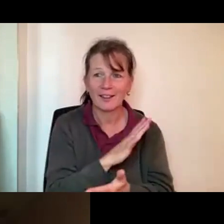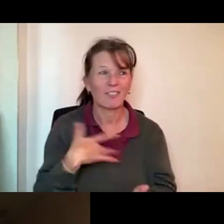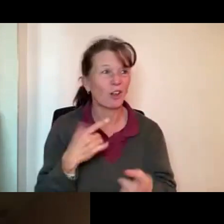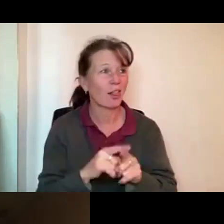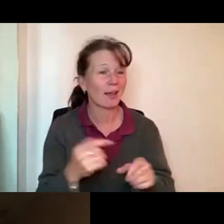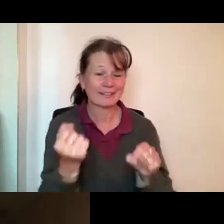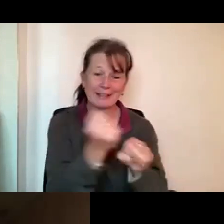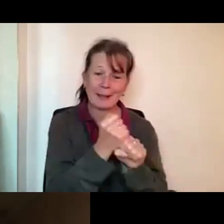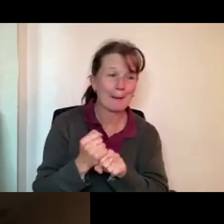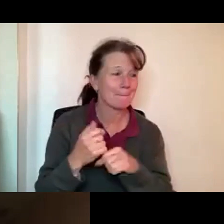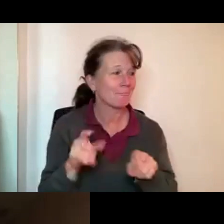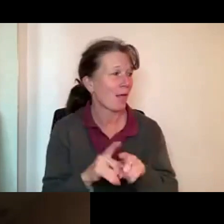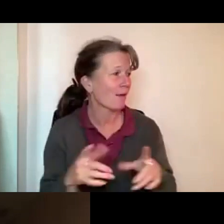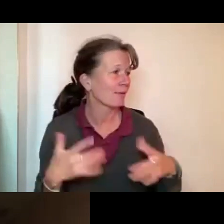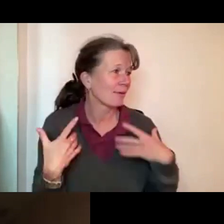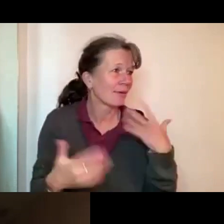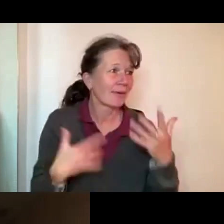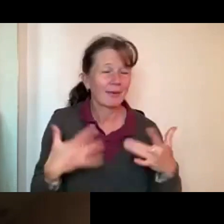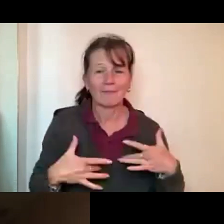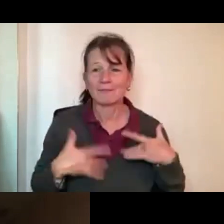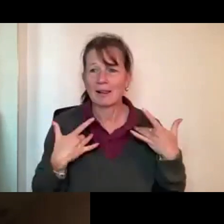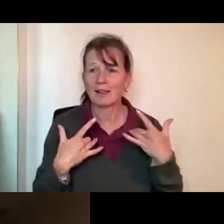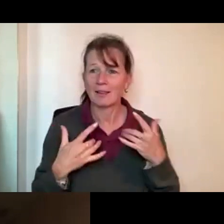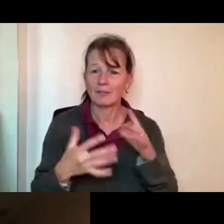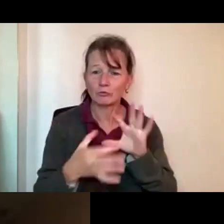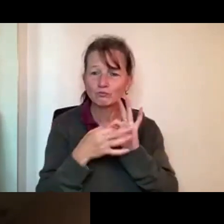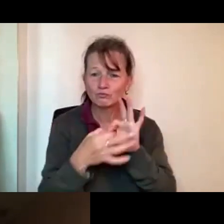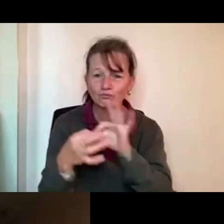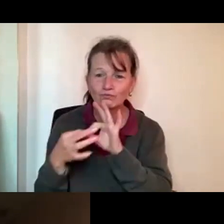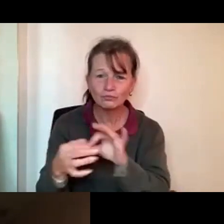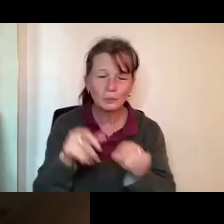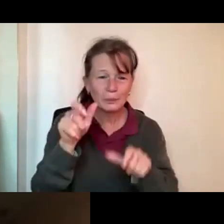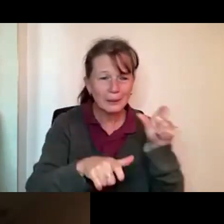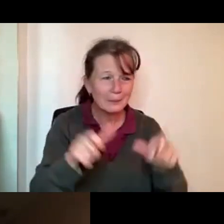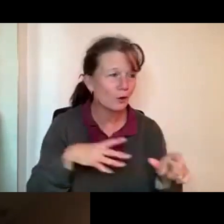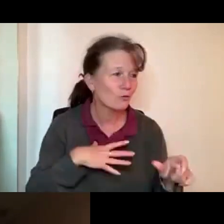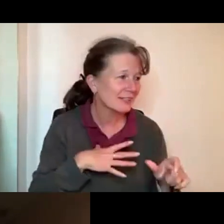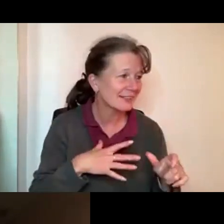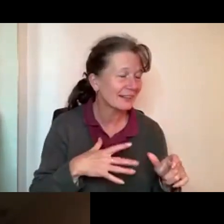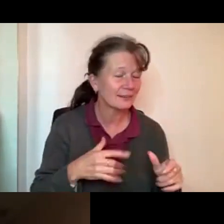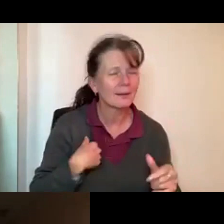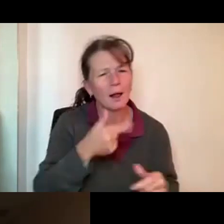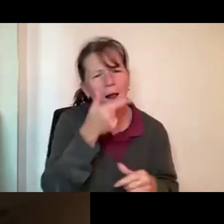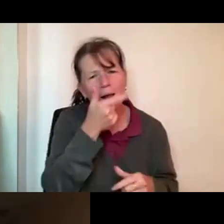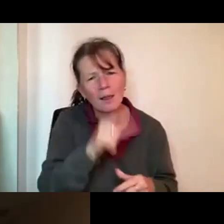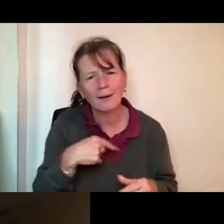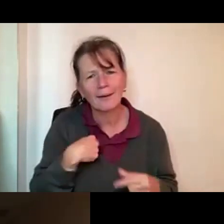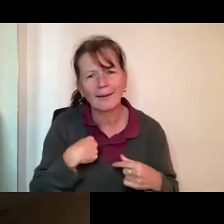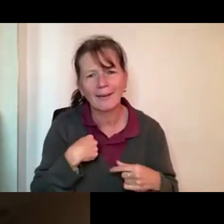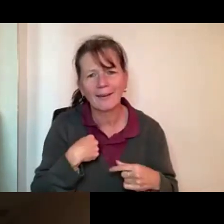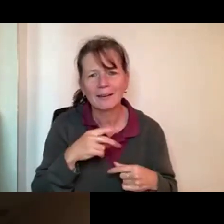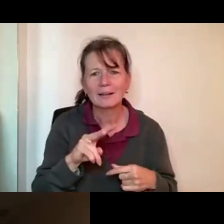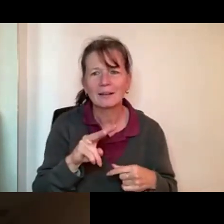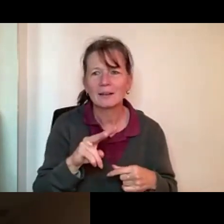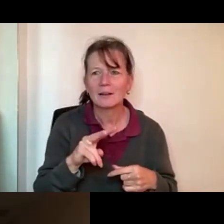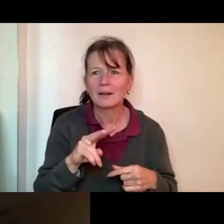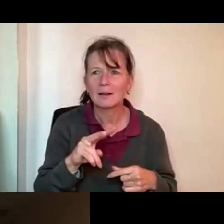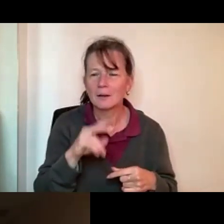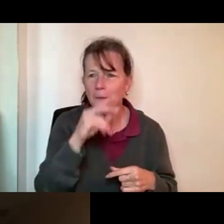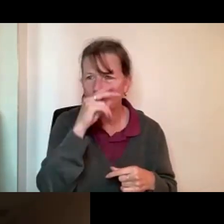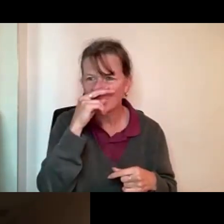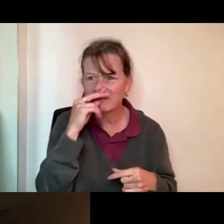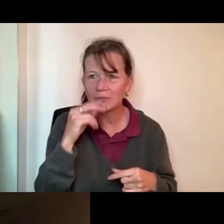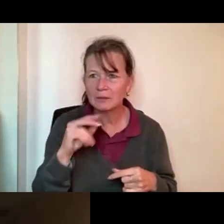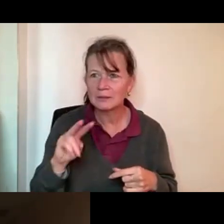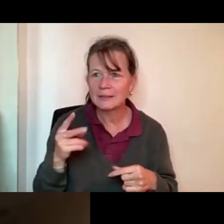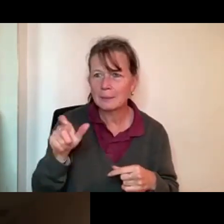game. There was a sense of interaction with the people already, and I was very fortunate that the second alto from my group also ended up